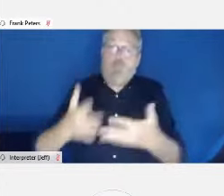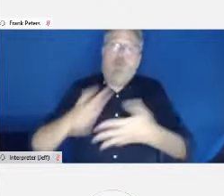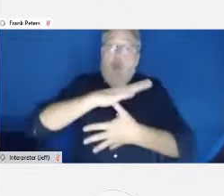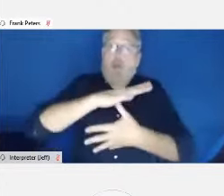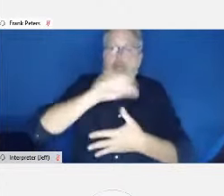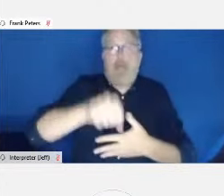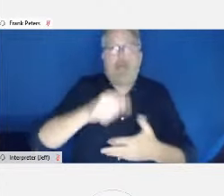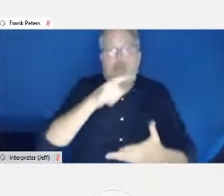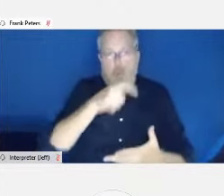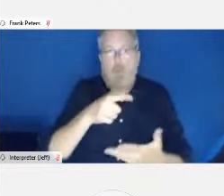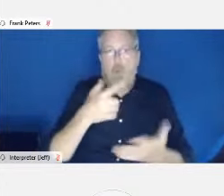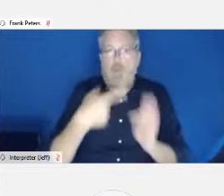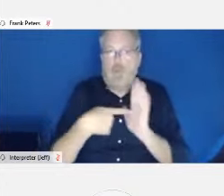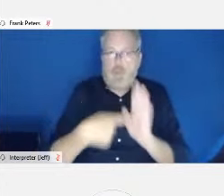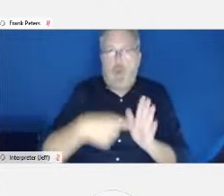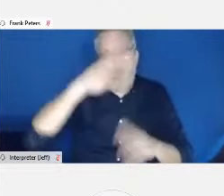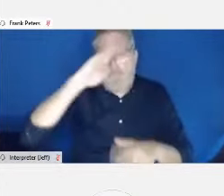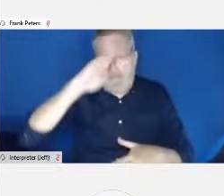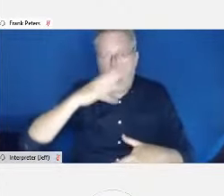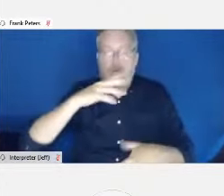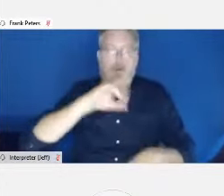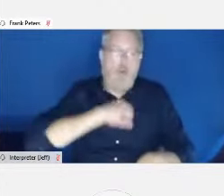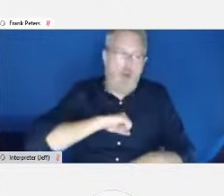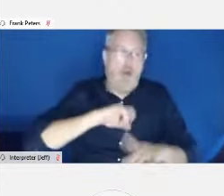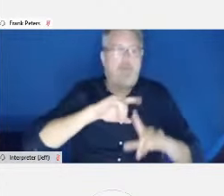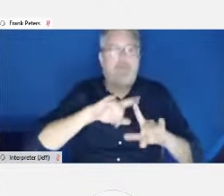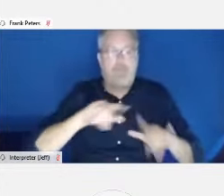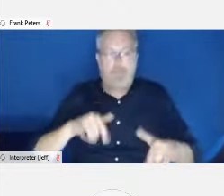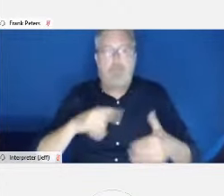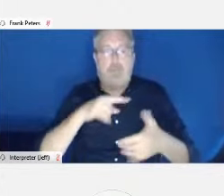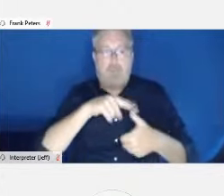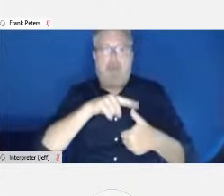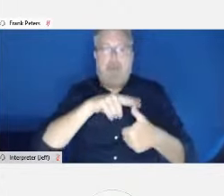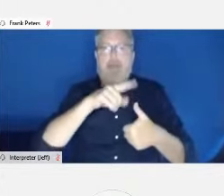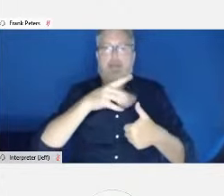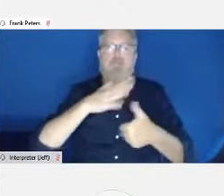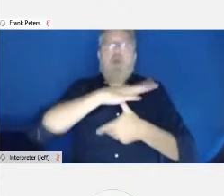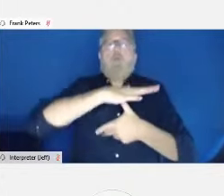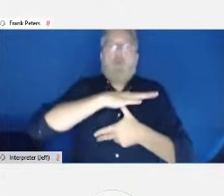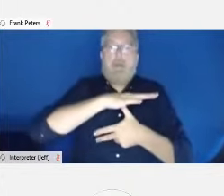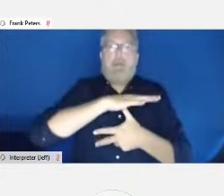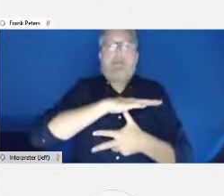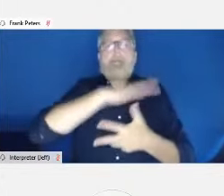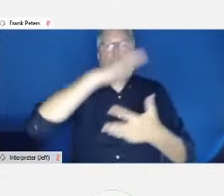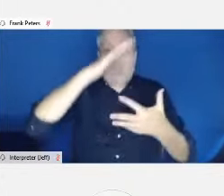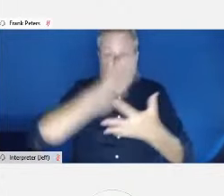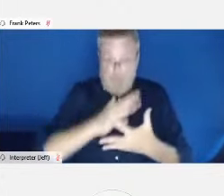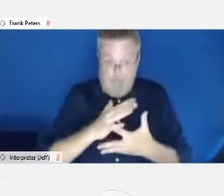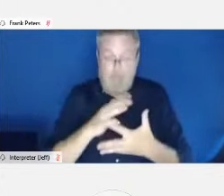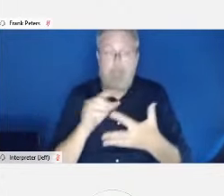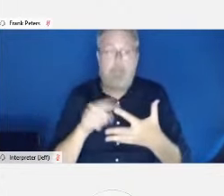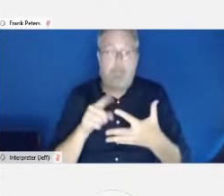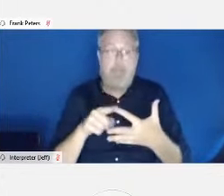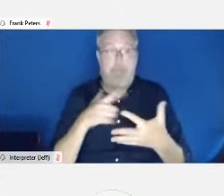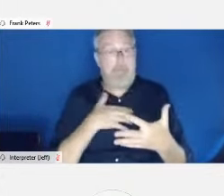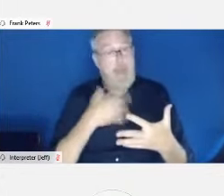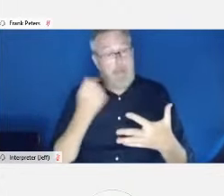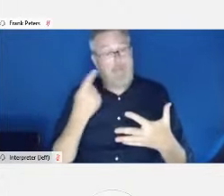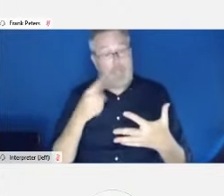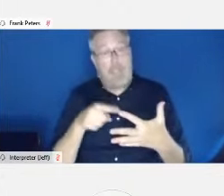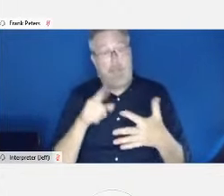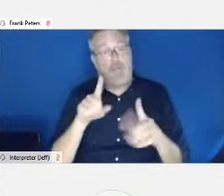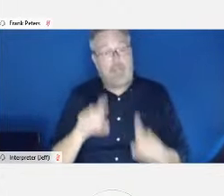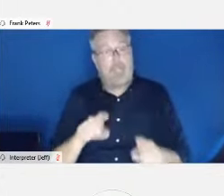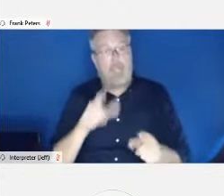symptoms, because they're the ones who are probably shedding a lot more virus generally. So we're targeting those, but it is my understanding that